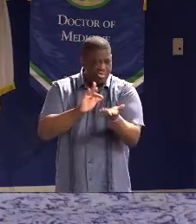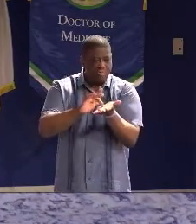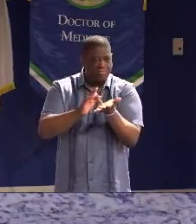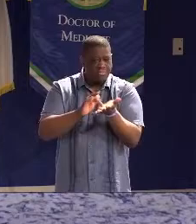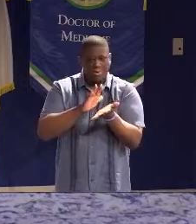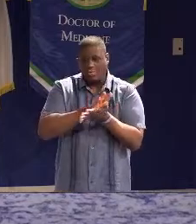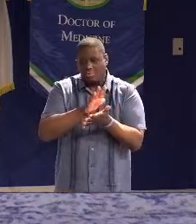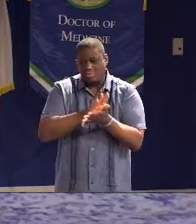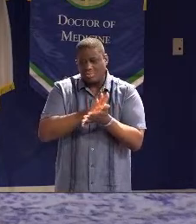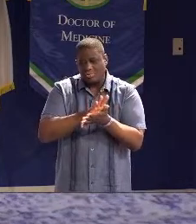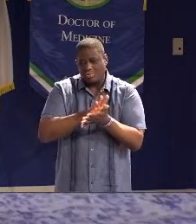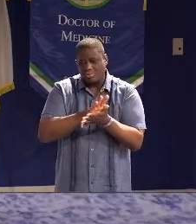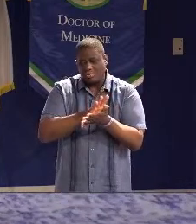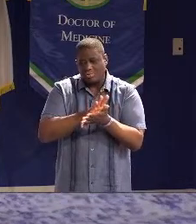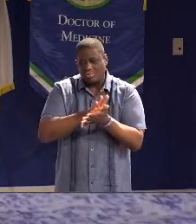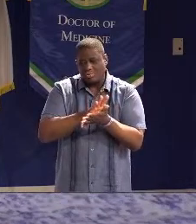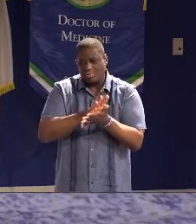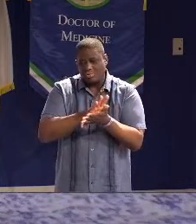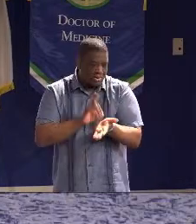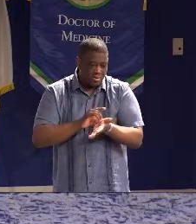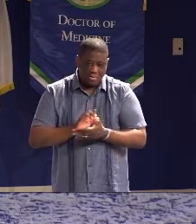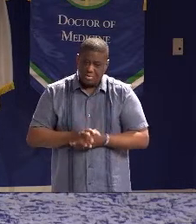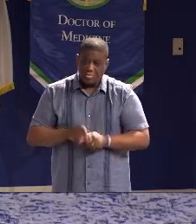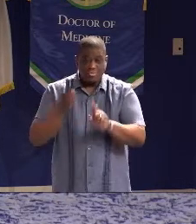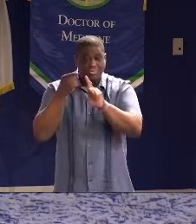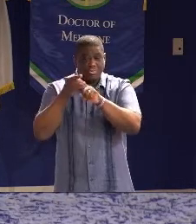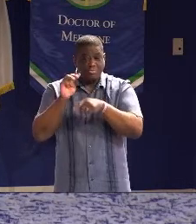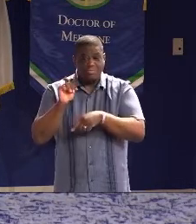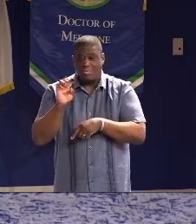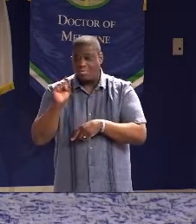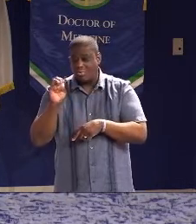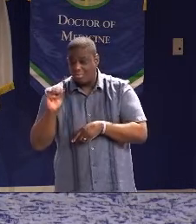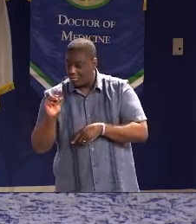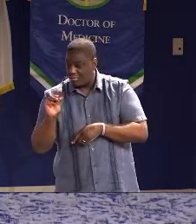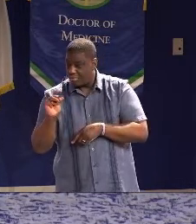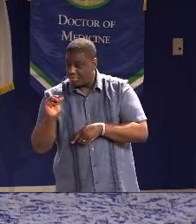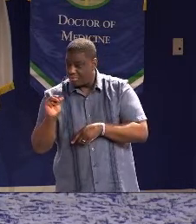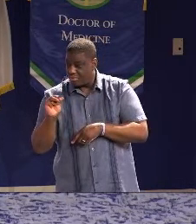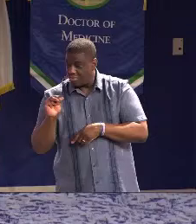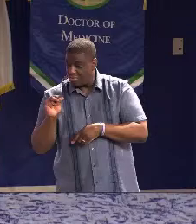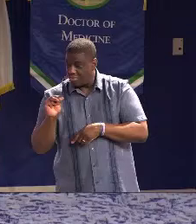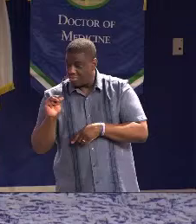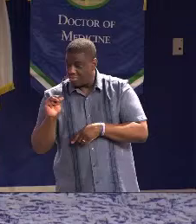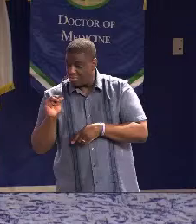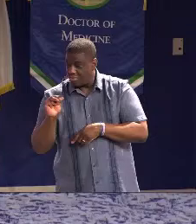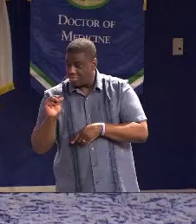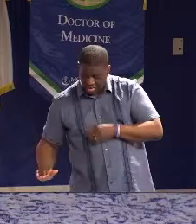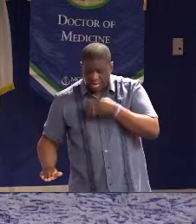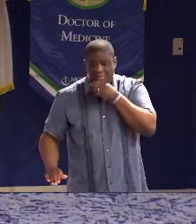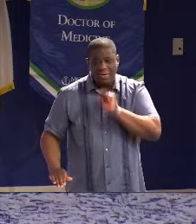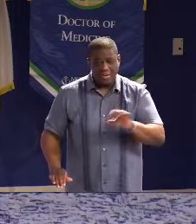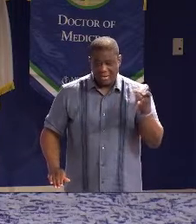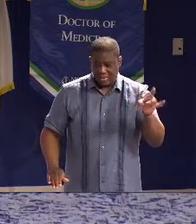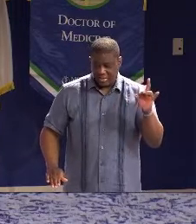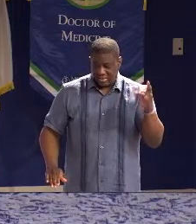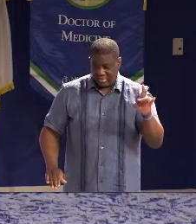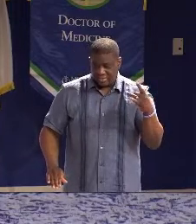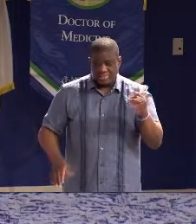for some reason. To Morehouse for seeing me applying to medical school as basically a child at 18 and taking a chance on